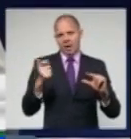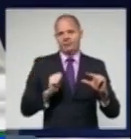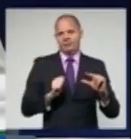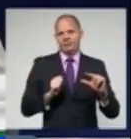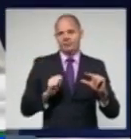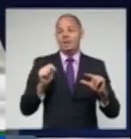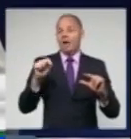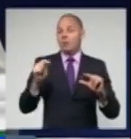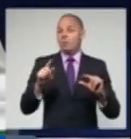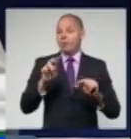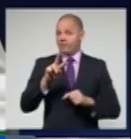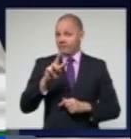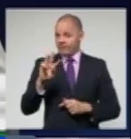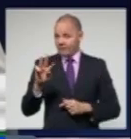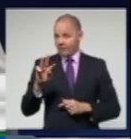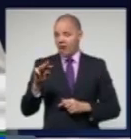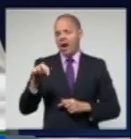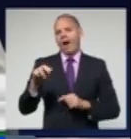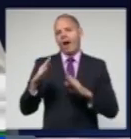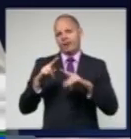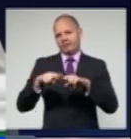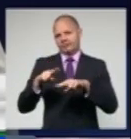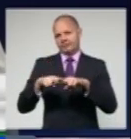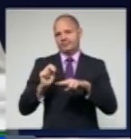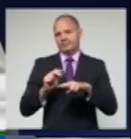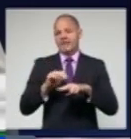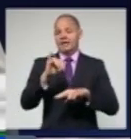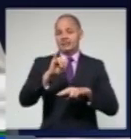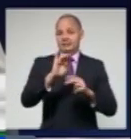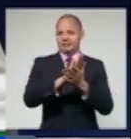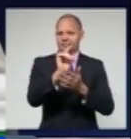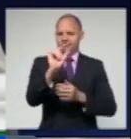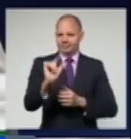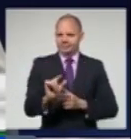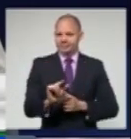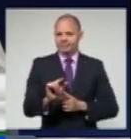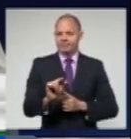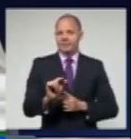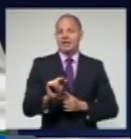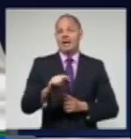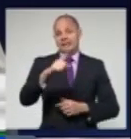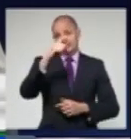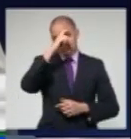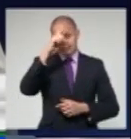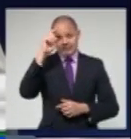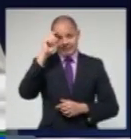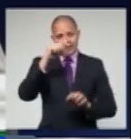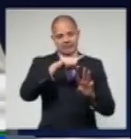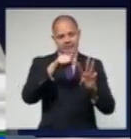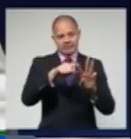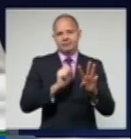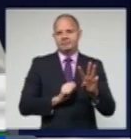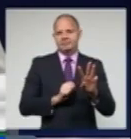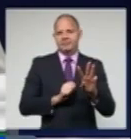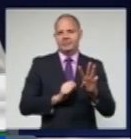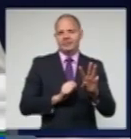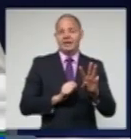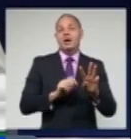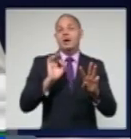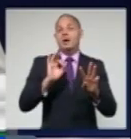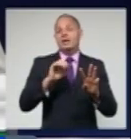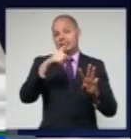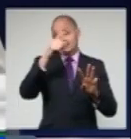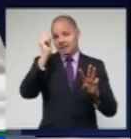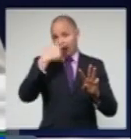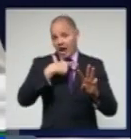virus. 1 patient is reported as critical, admitted to Villa Clara's hospital. 1 person is